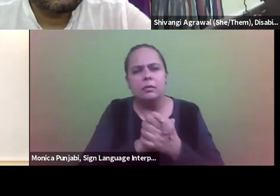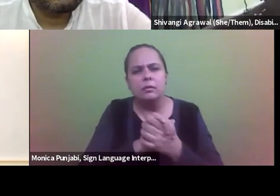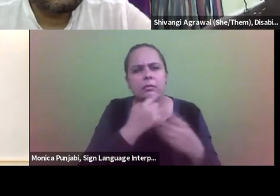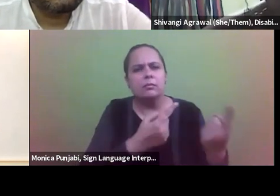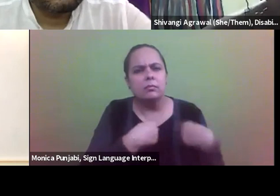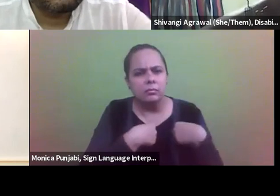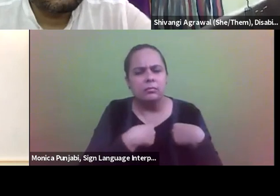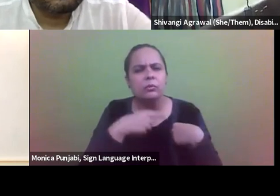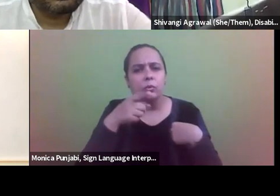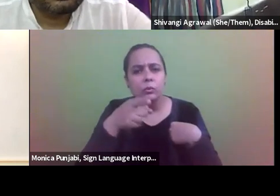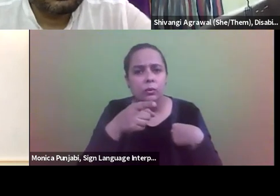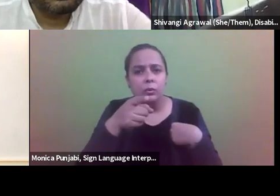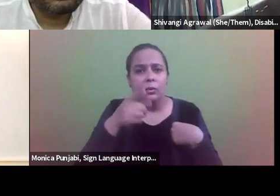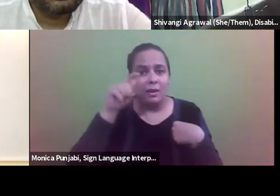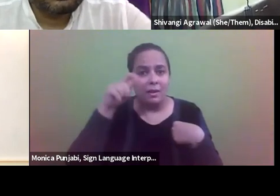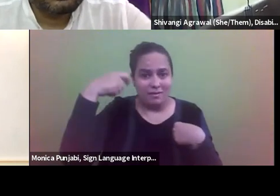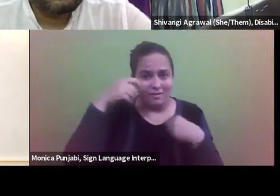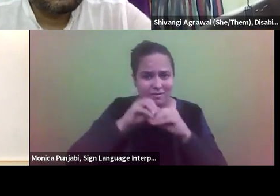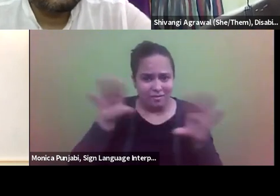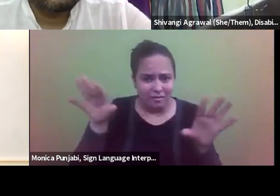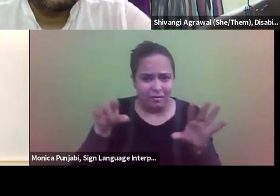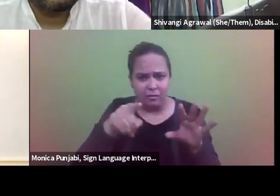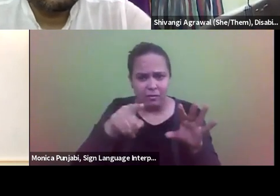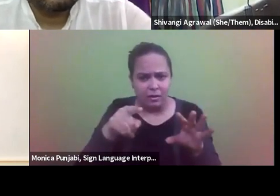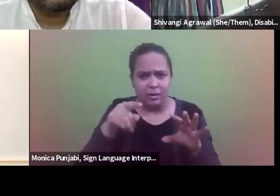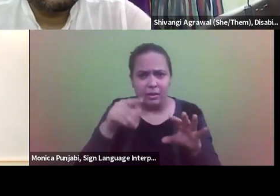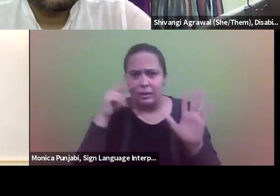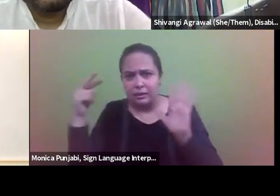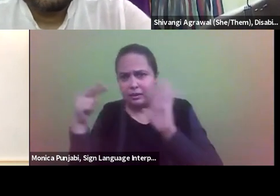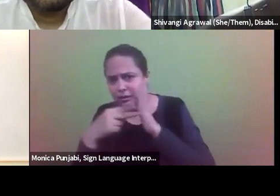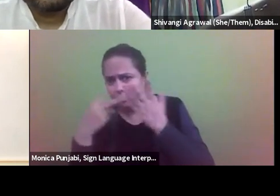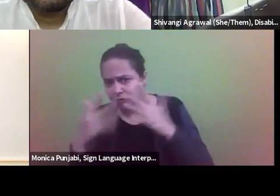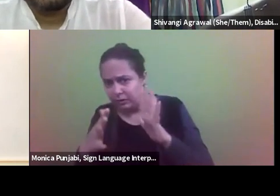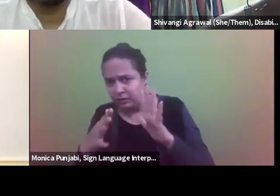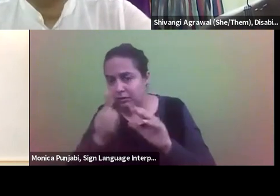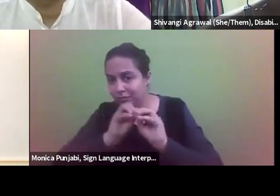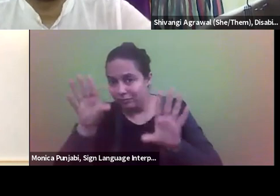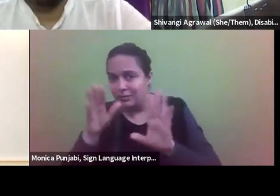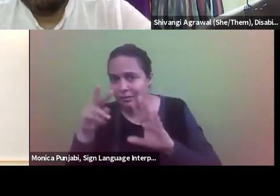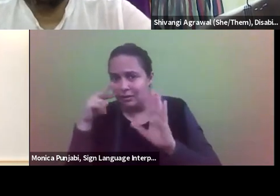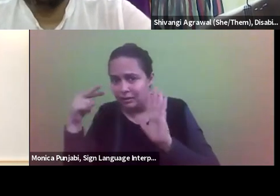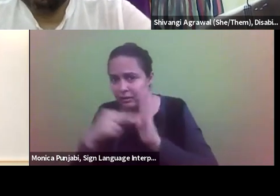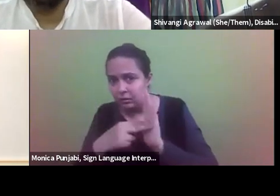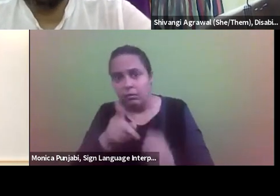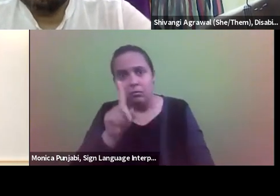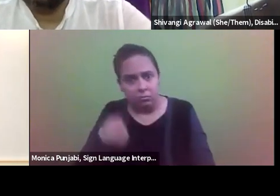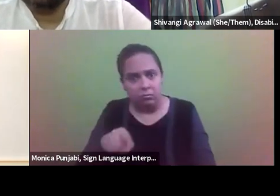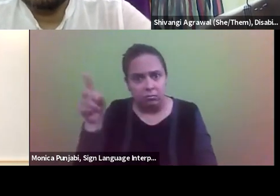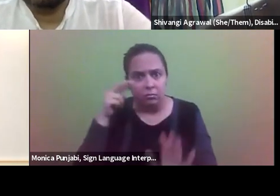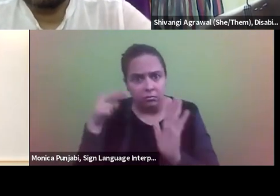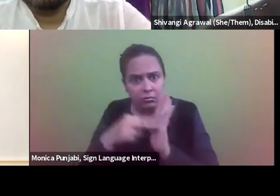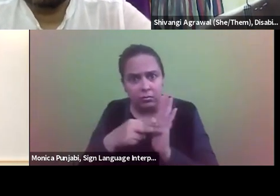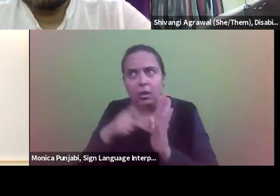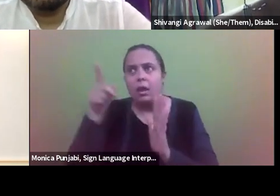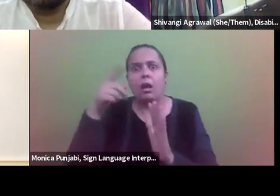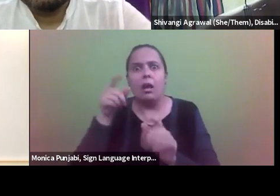IMDb page of your film? And I said, no, I haven't, because my film hasn't released. Why should I? They were like, but you should, because people are rating your film already. And I